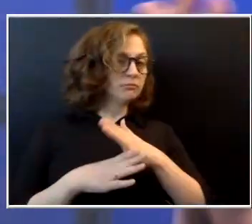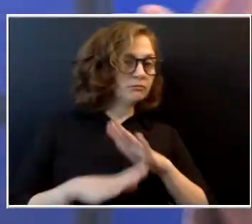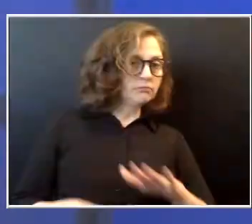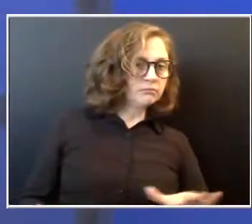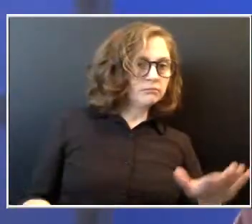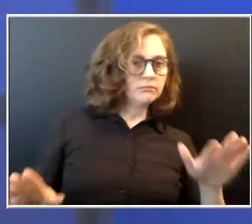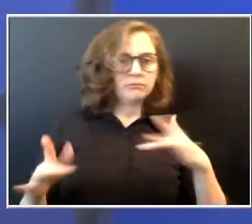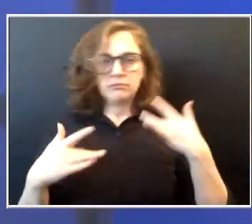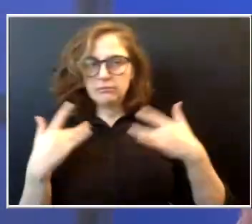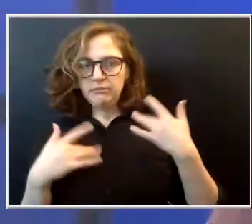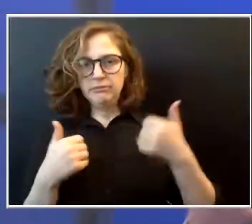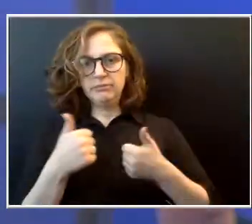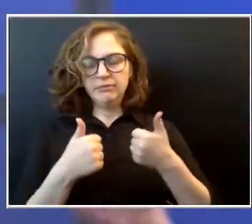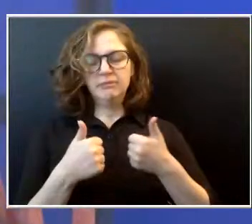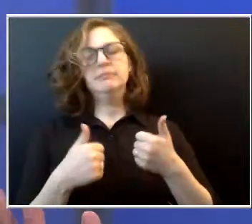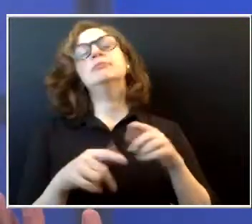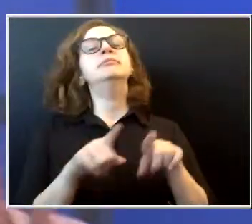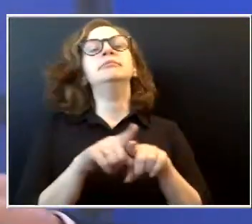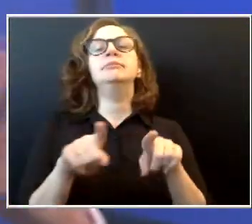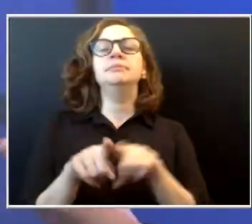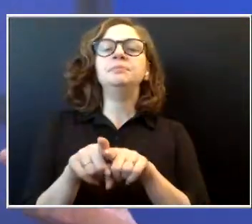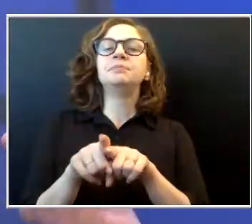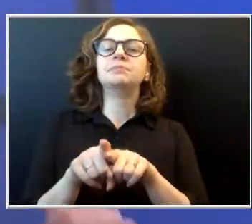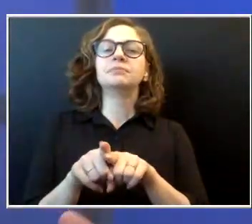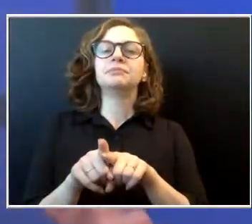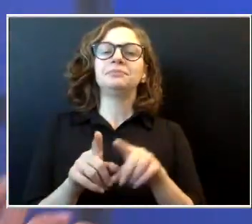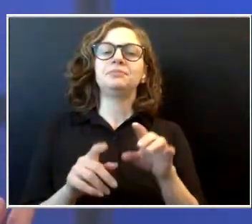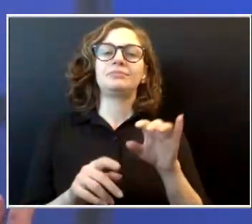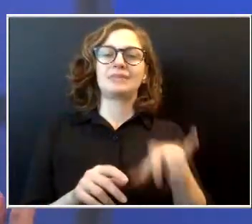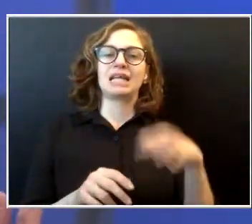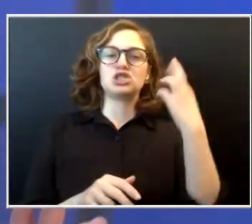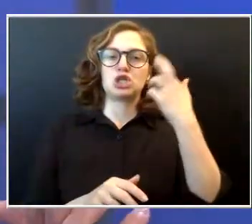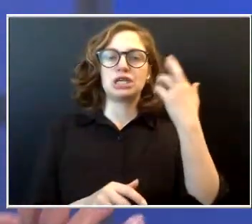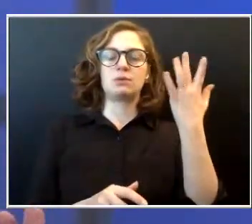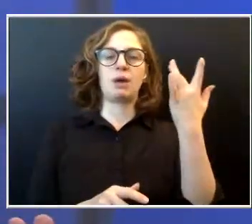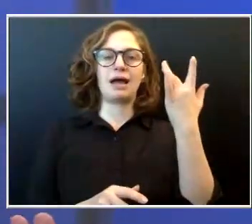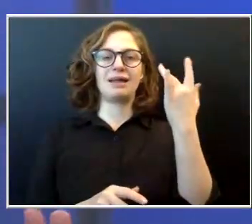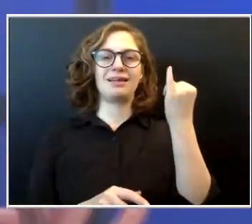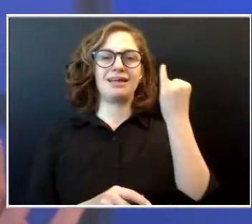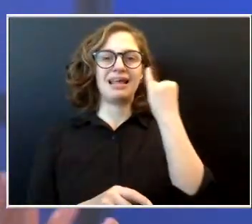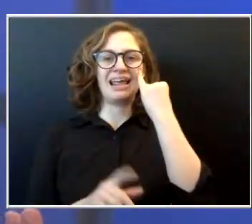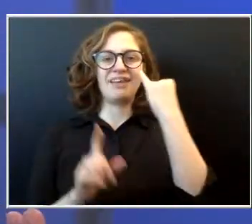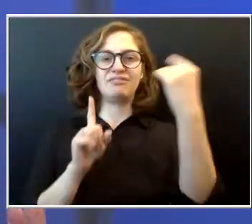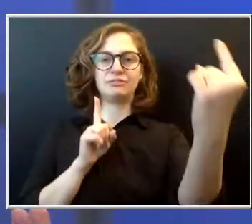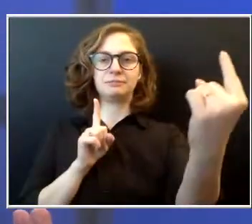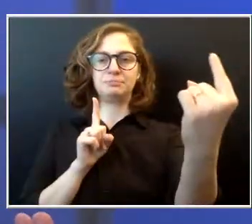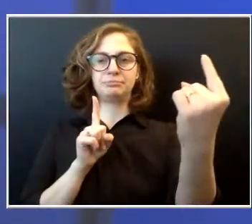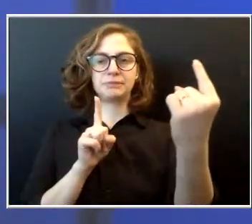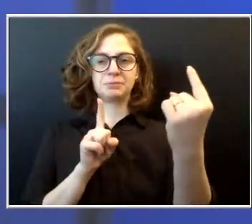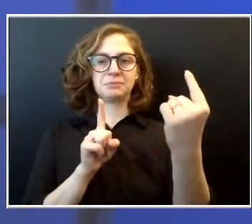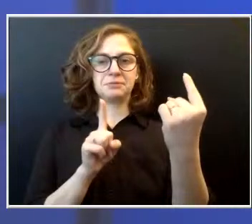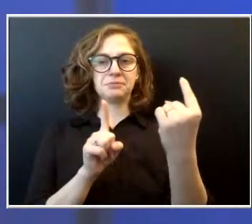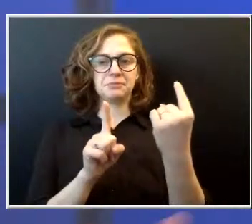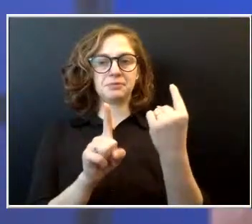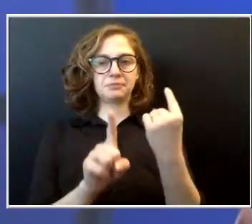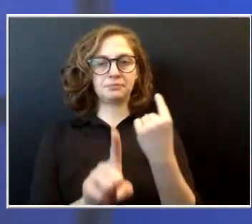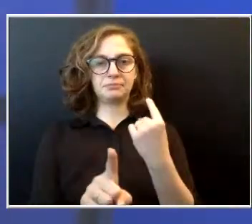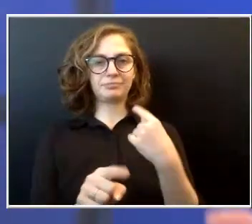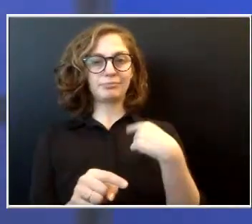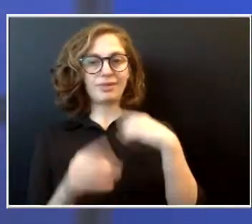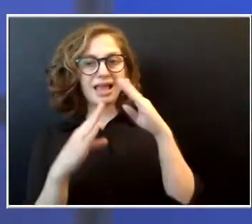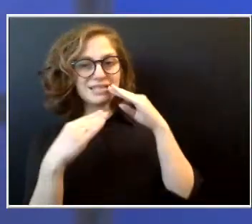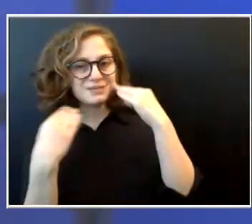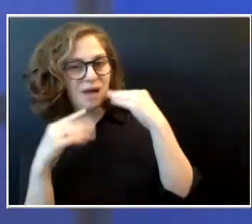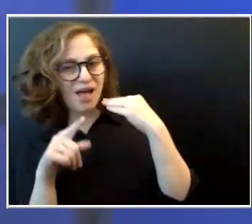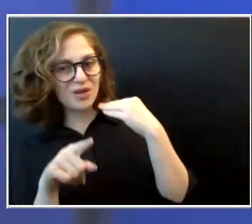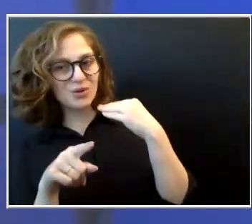also it's the reason that if I'm walking down the street and you're coming the other way and I smile at you, you'll, whatever your mood is, you'll like kind of feel almost a